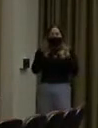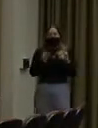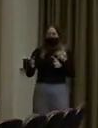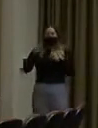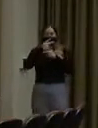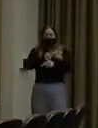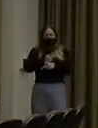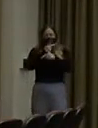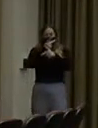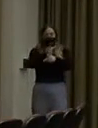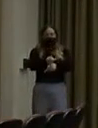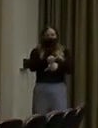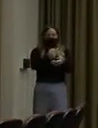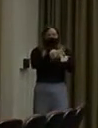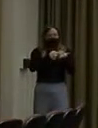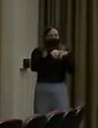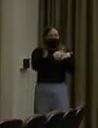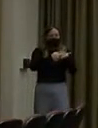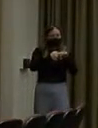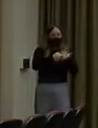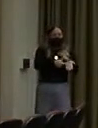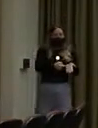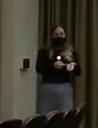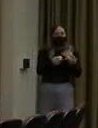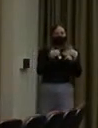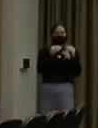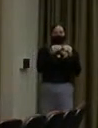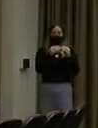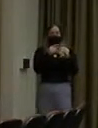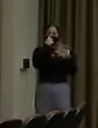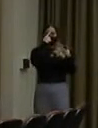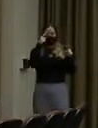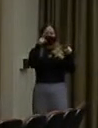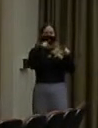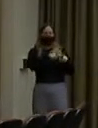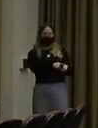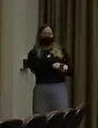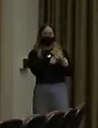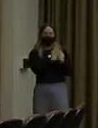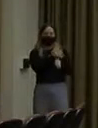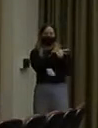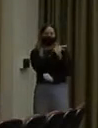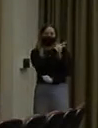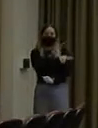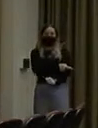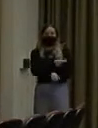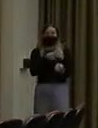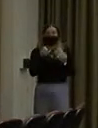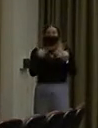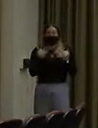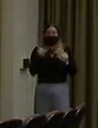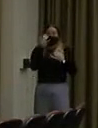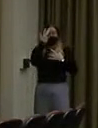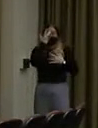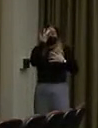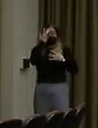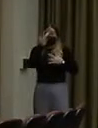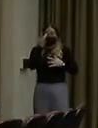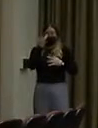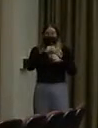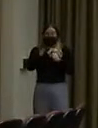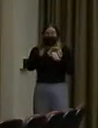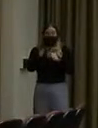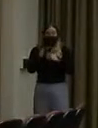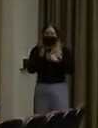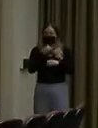way you also get a lot more compliance. That couldn't be done in this particular case because of the circumstance. But I